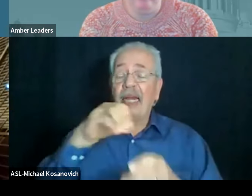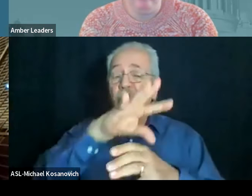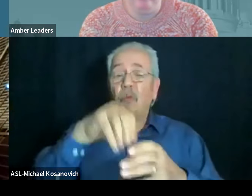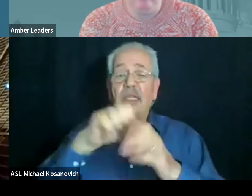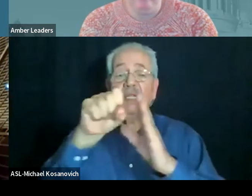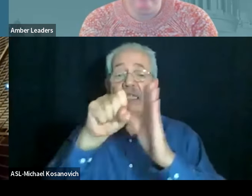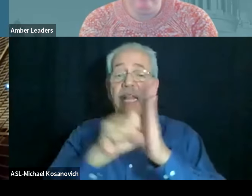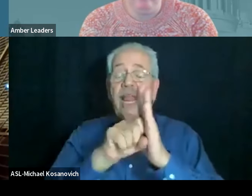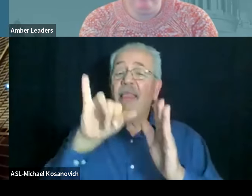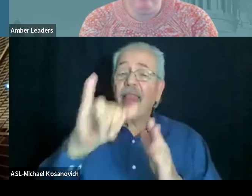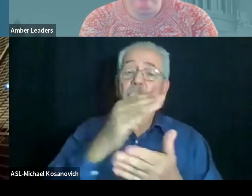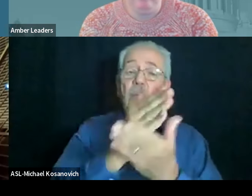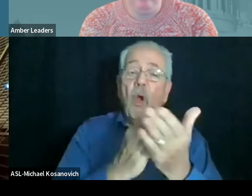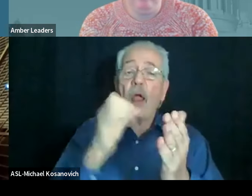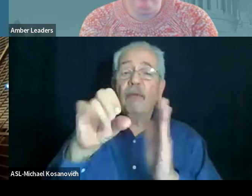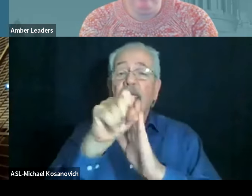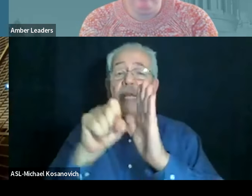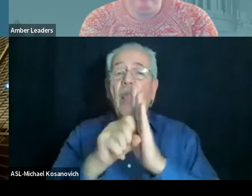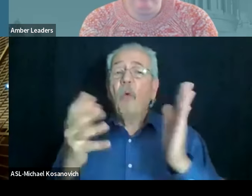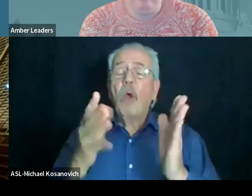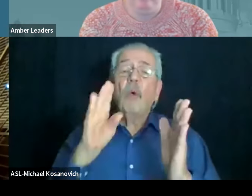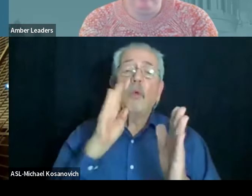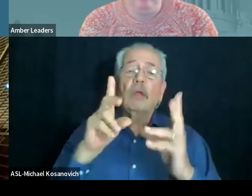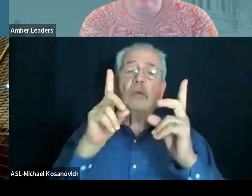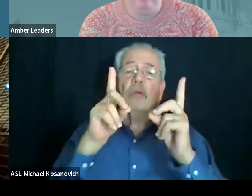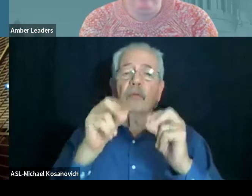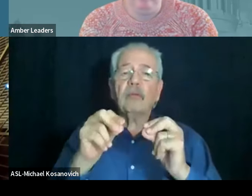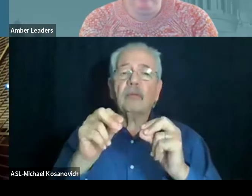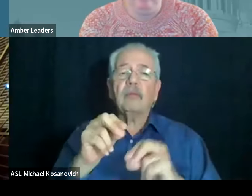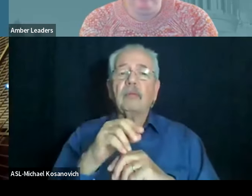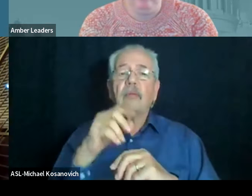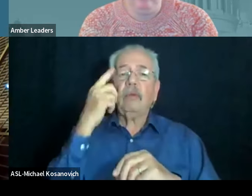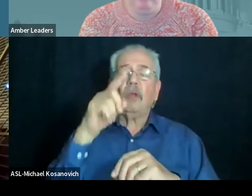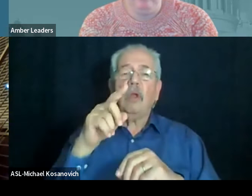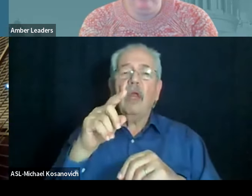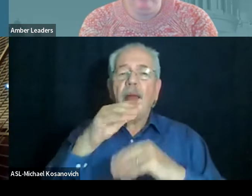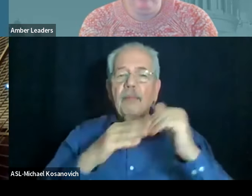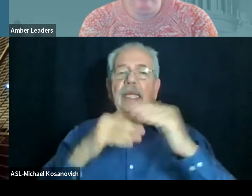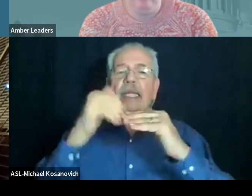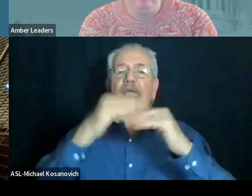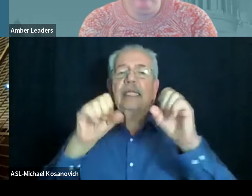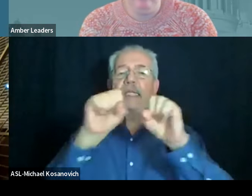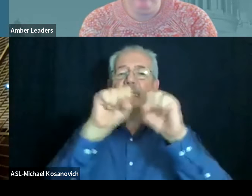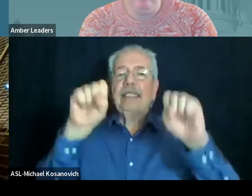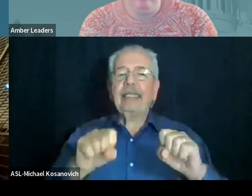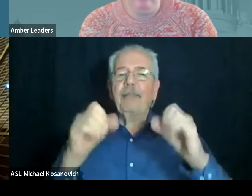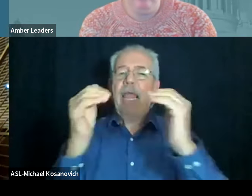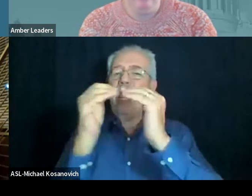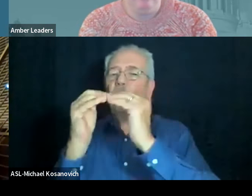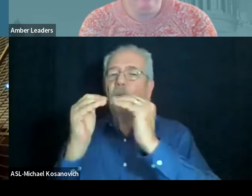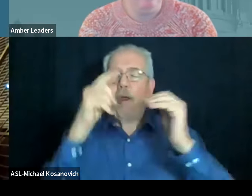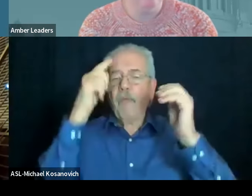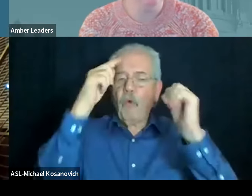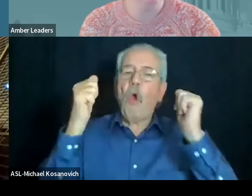sector of the state is going to do into paying towards a building a system that is equitable for